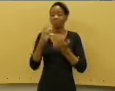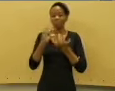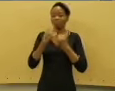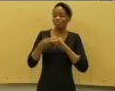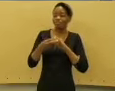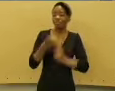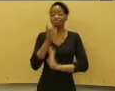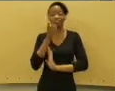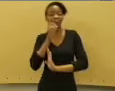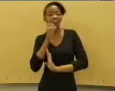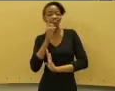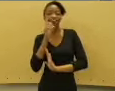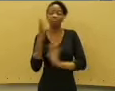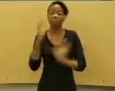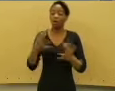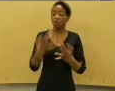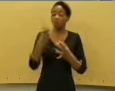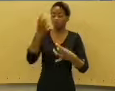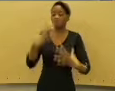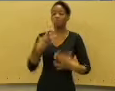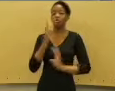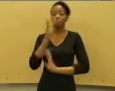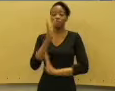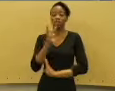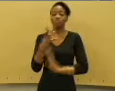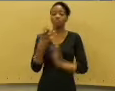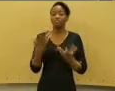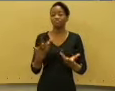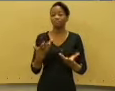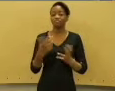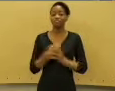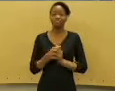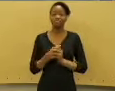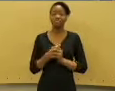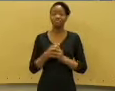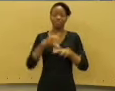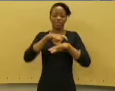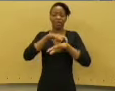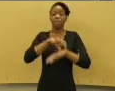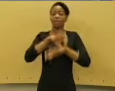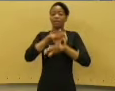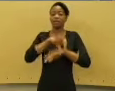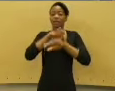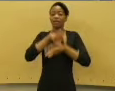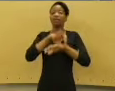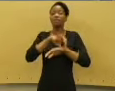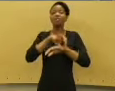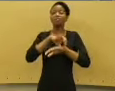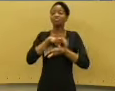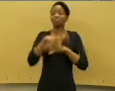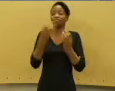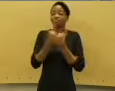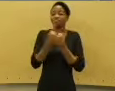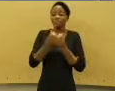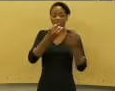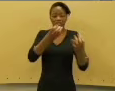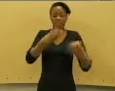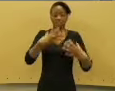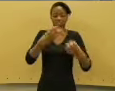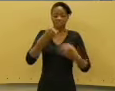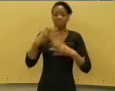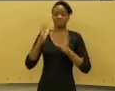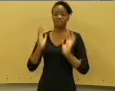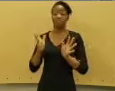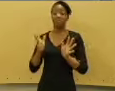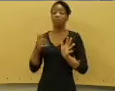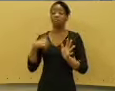know. So the medical interventions that were given to me as an option was Botox and